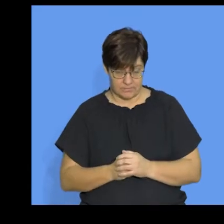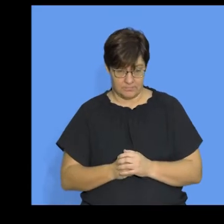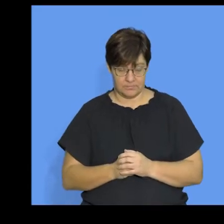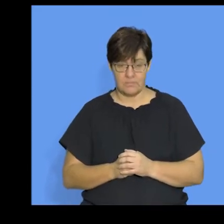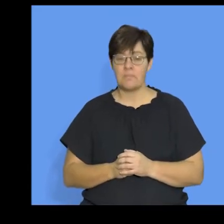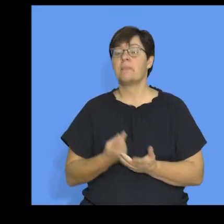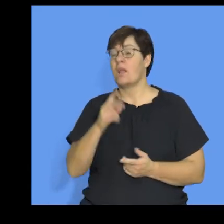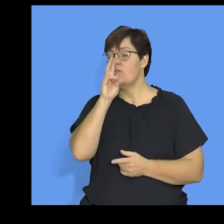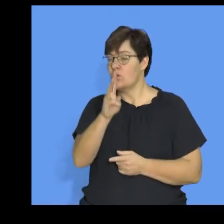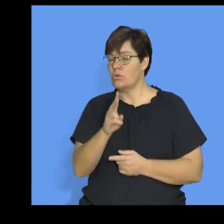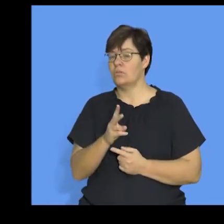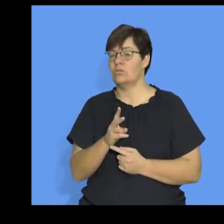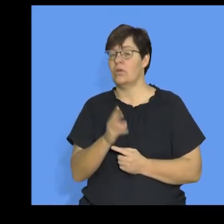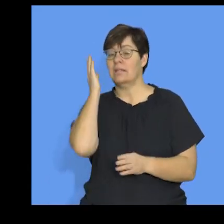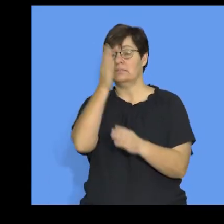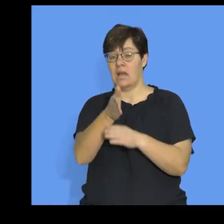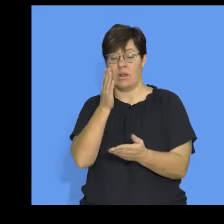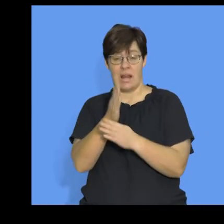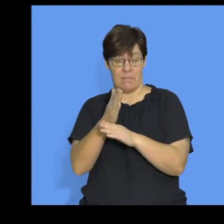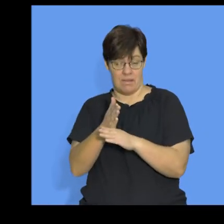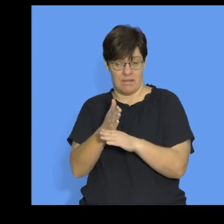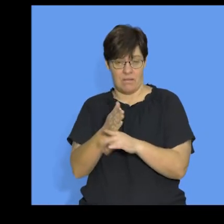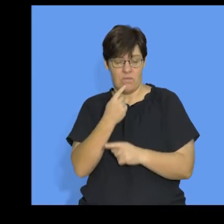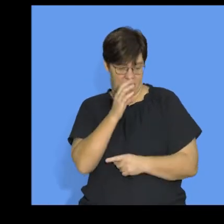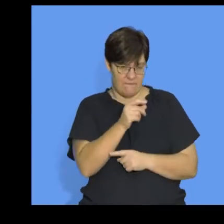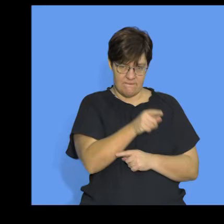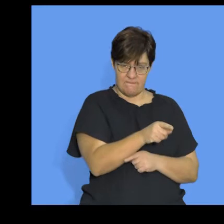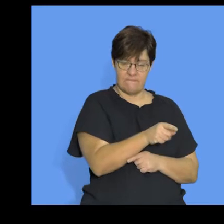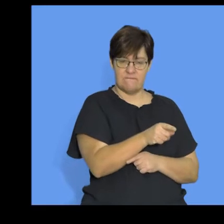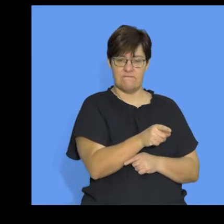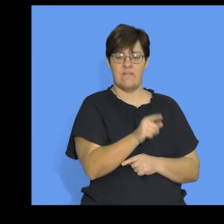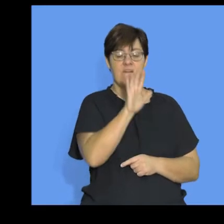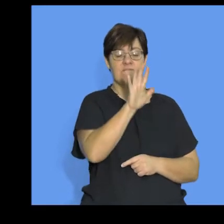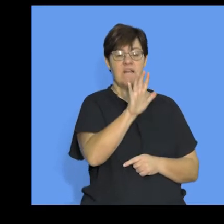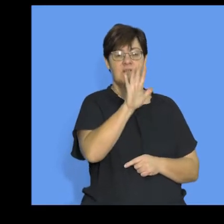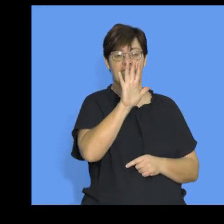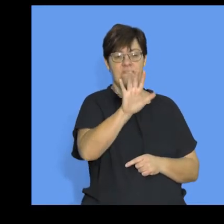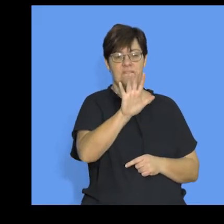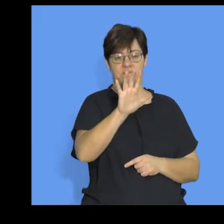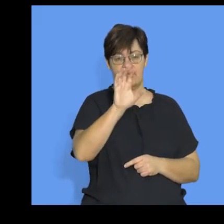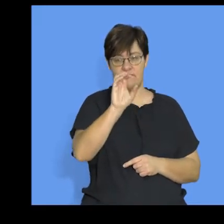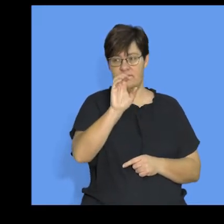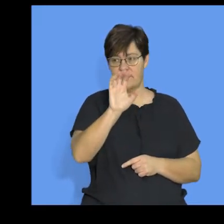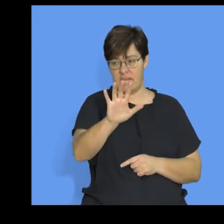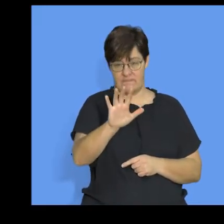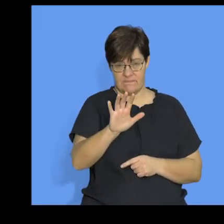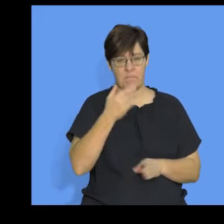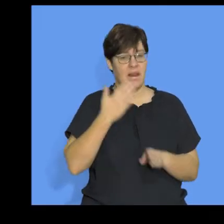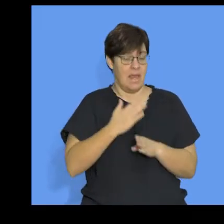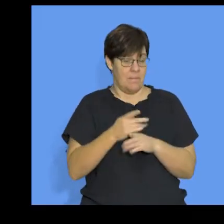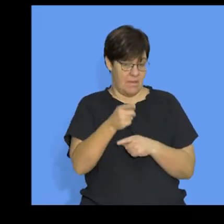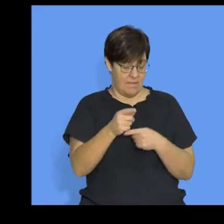direct labor. You can clearly see here that you got the 555, which is your labor,